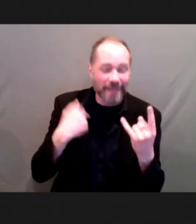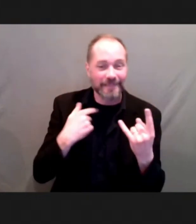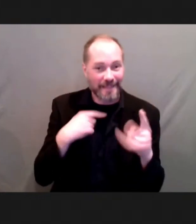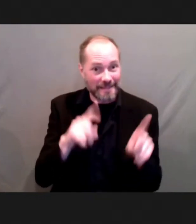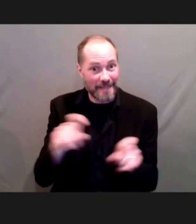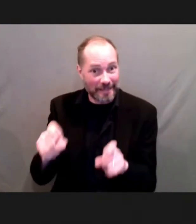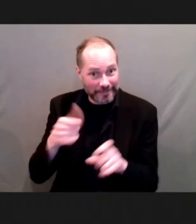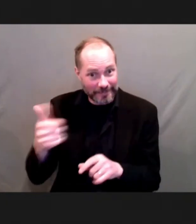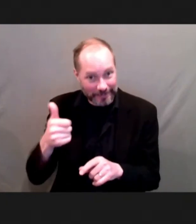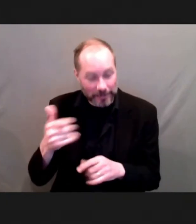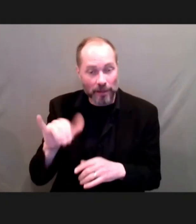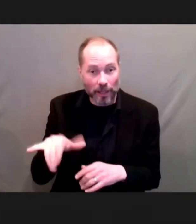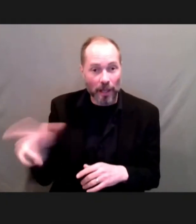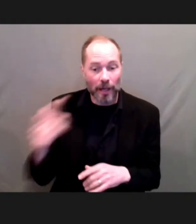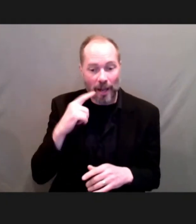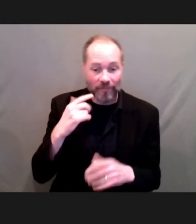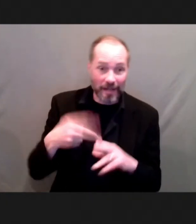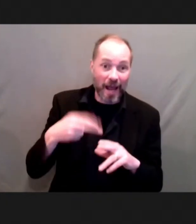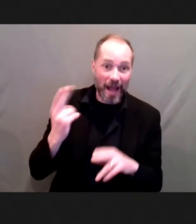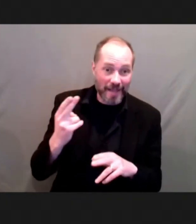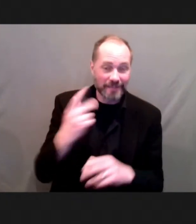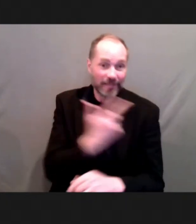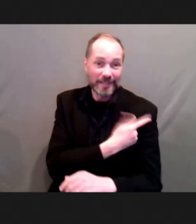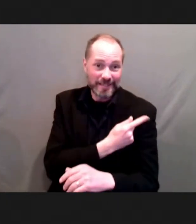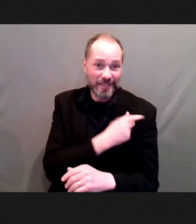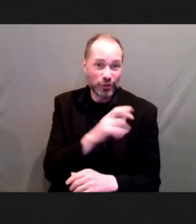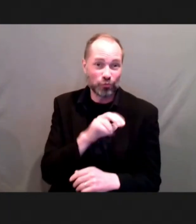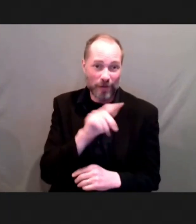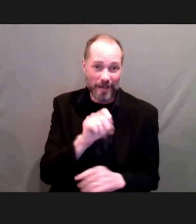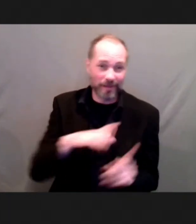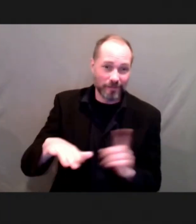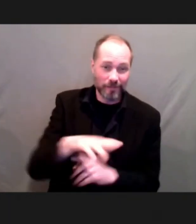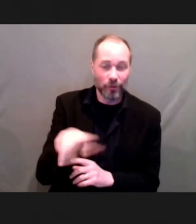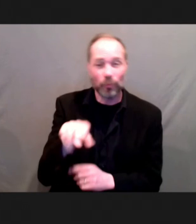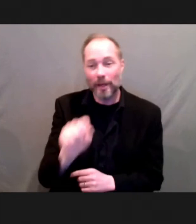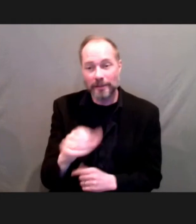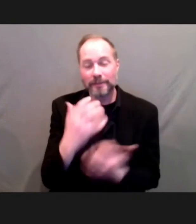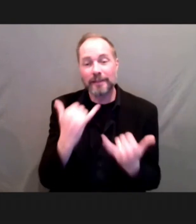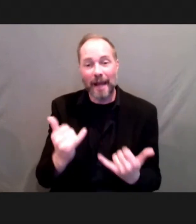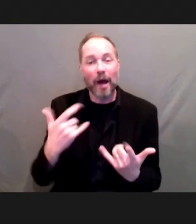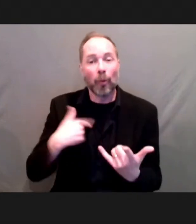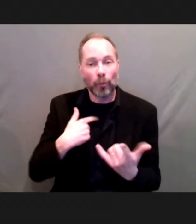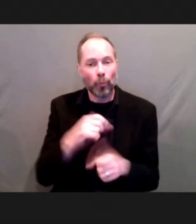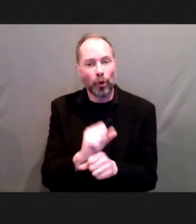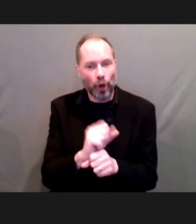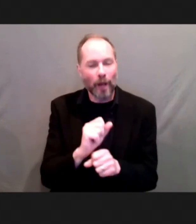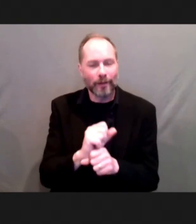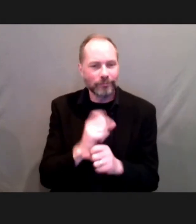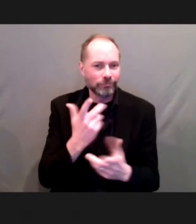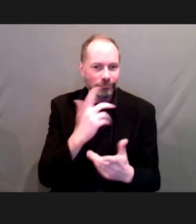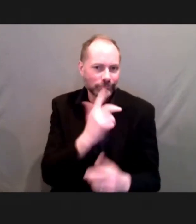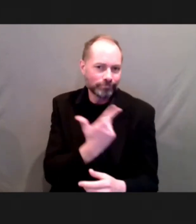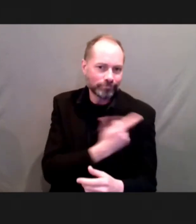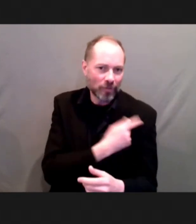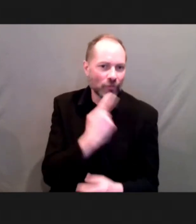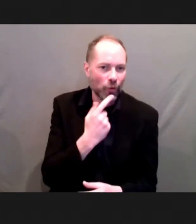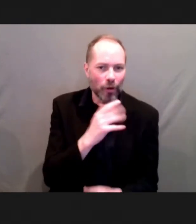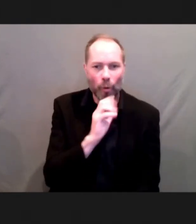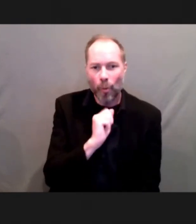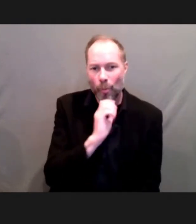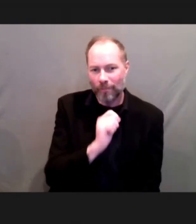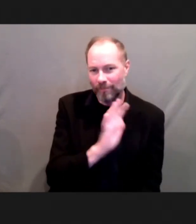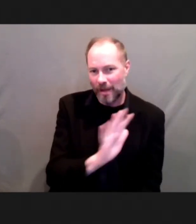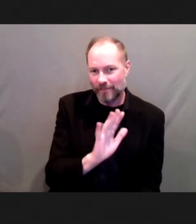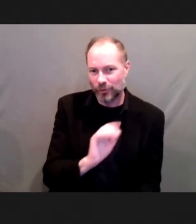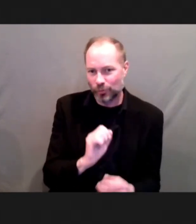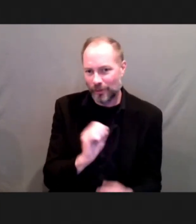higher vaccination rates in the country, and now leading on protecting our 5 to 11-year-olds, which will also help our state lead